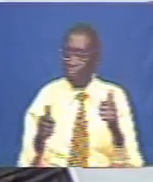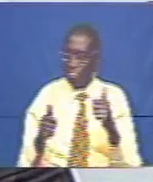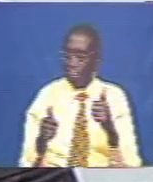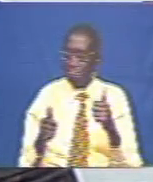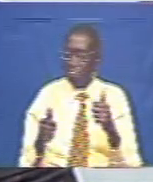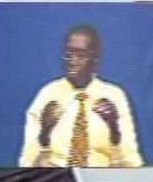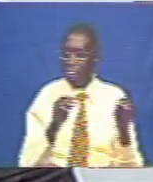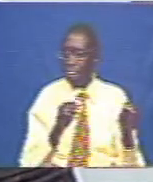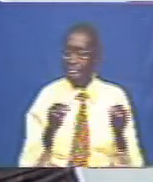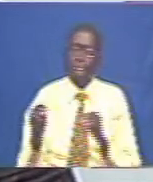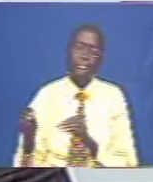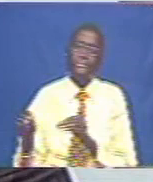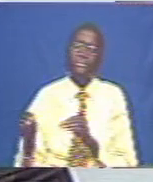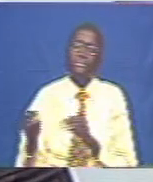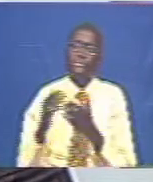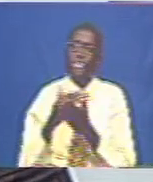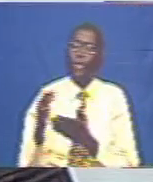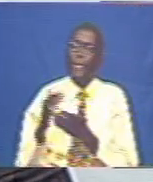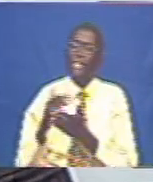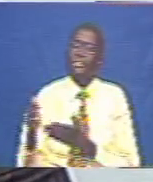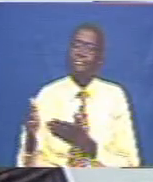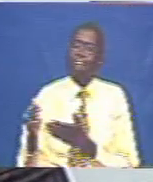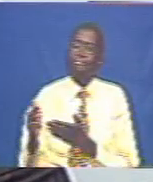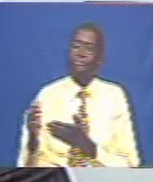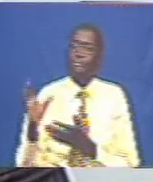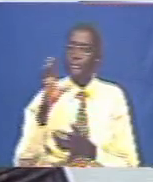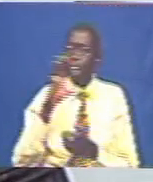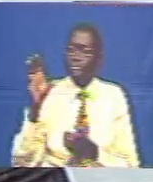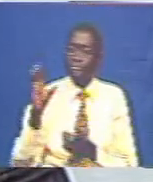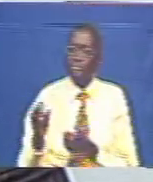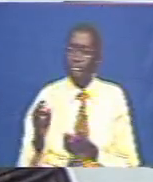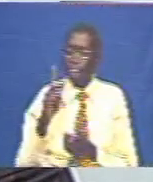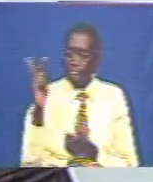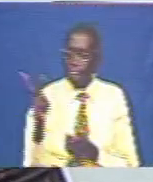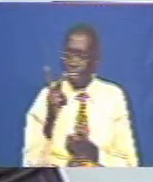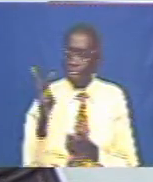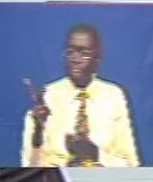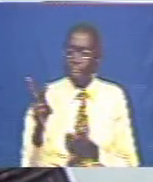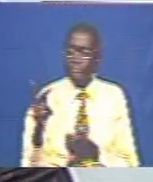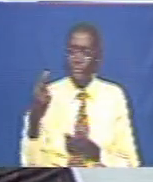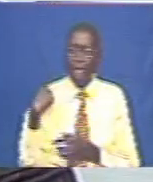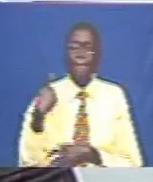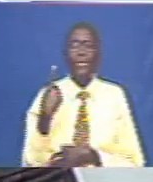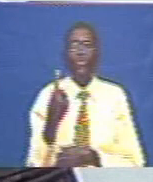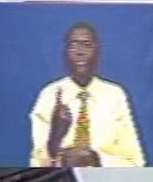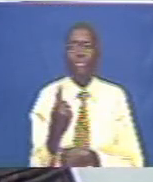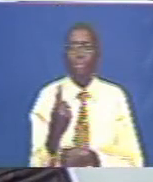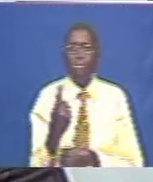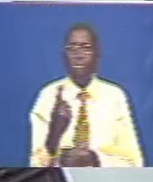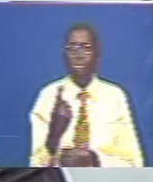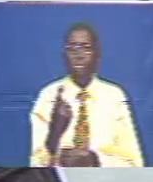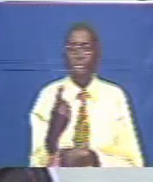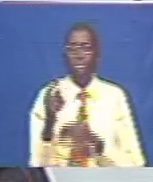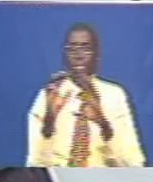movement. Cooperative in Africa is considered, Kenyan cooperative movement is considered to be number one. And then, of course,